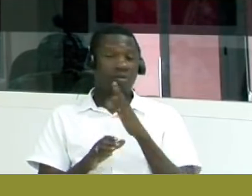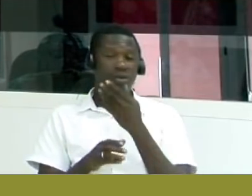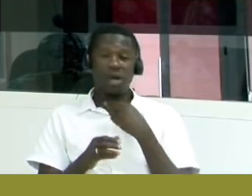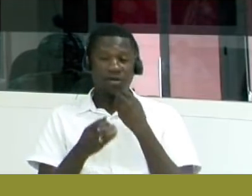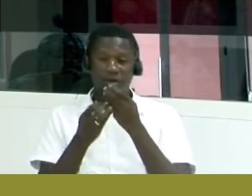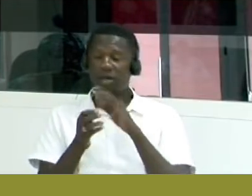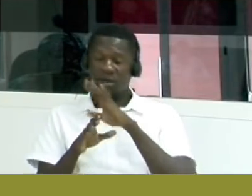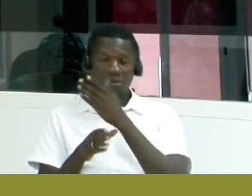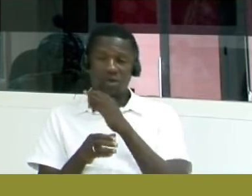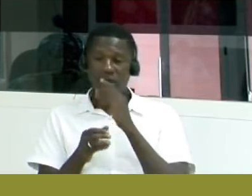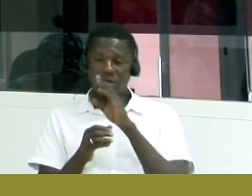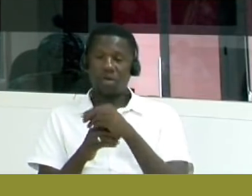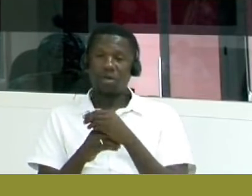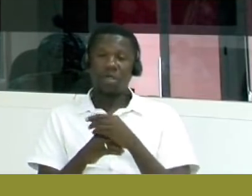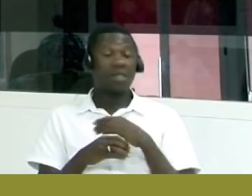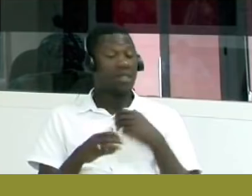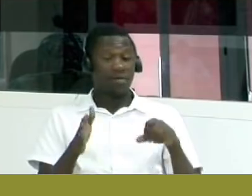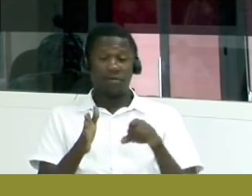It's standard.